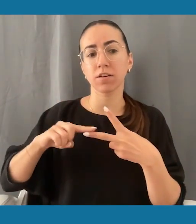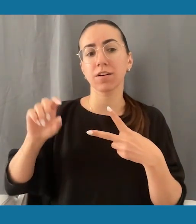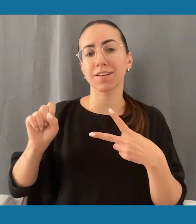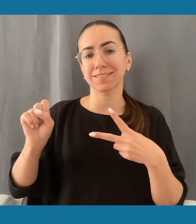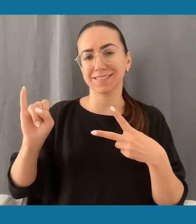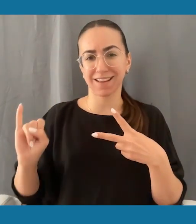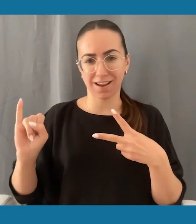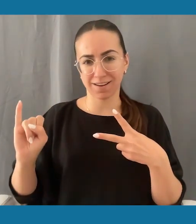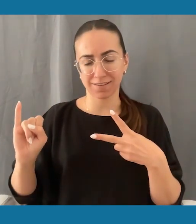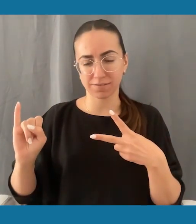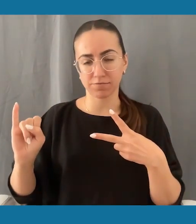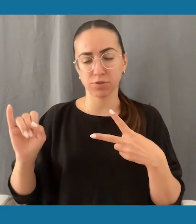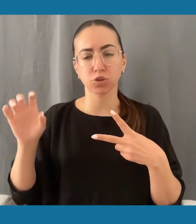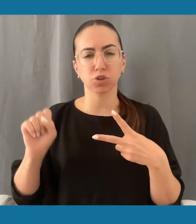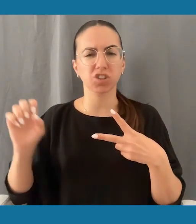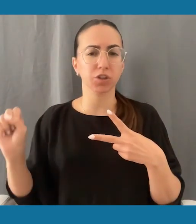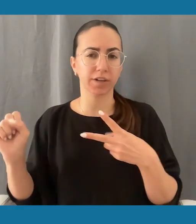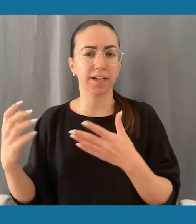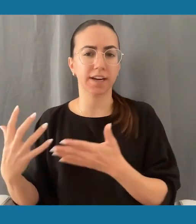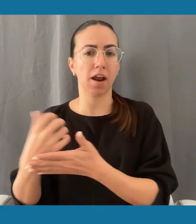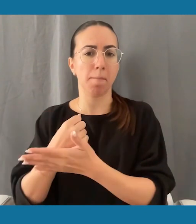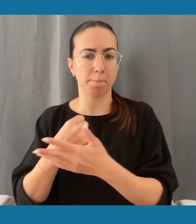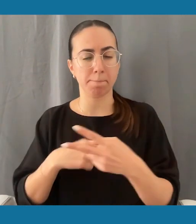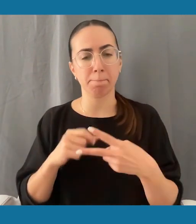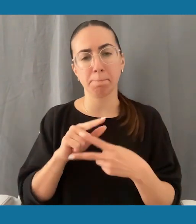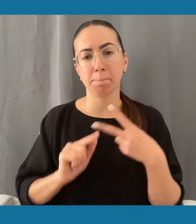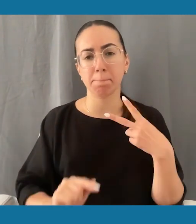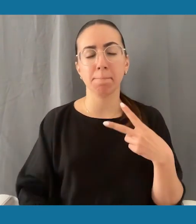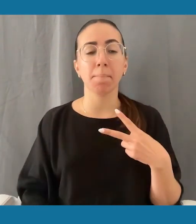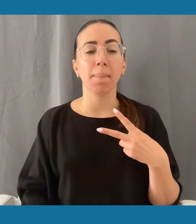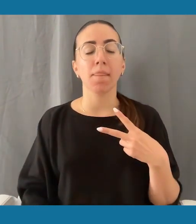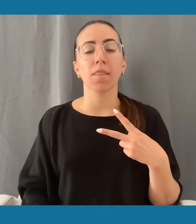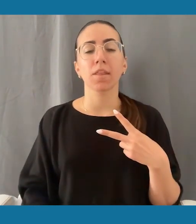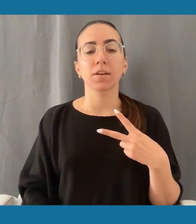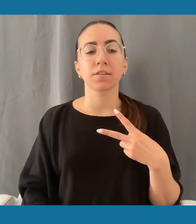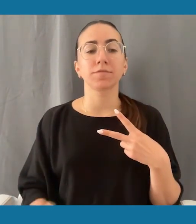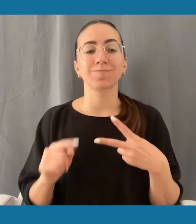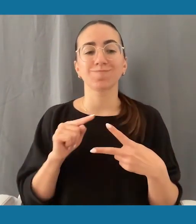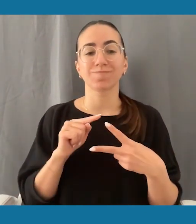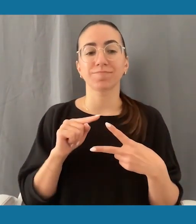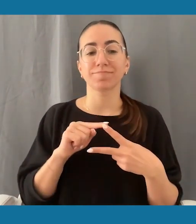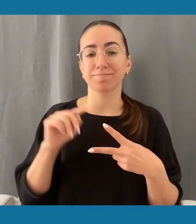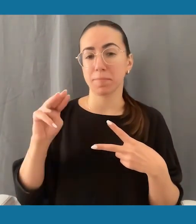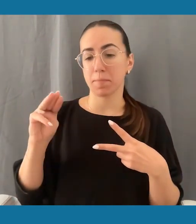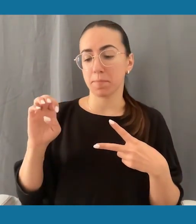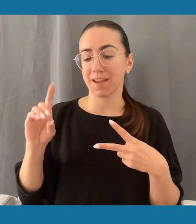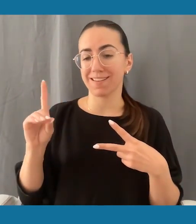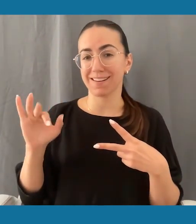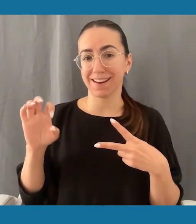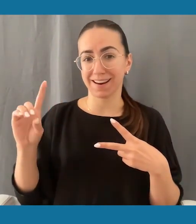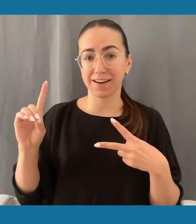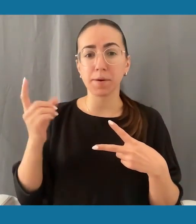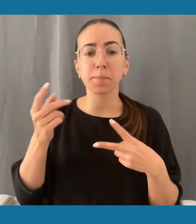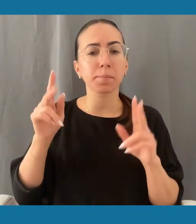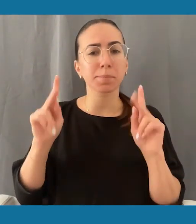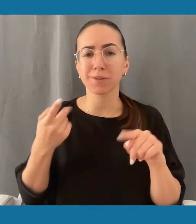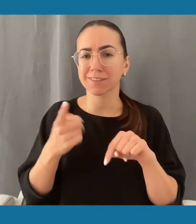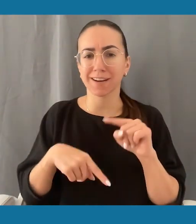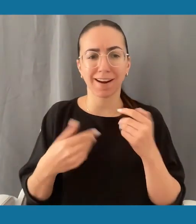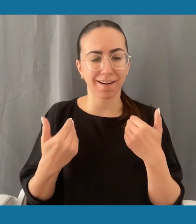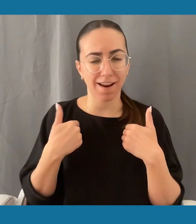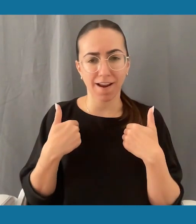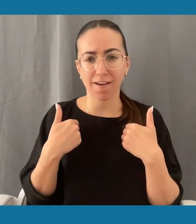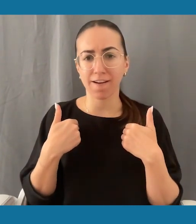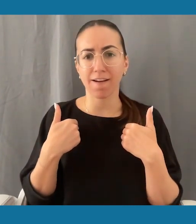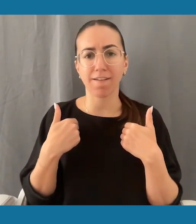Supplemental Security Income, on the other. For Medicaid, a person cannot have more than a certain amount